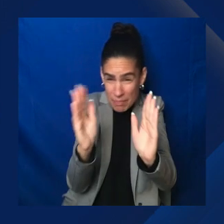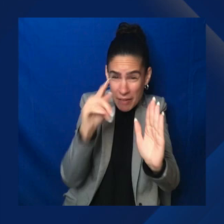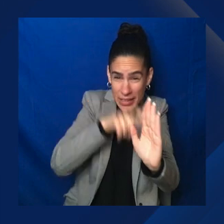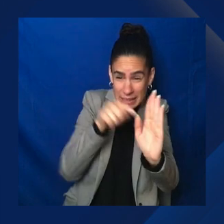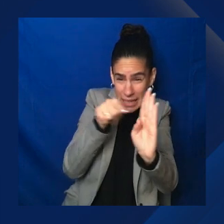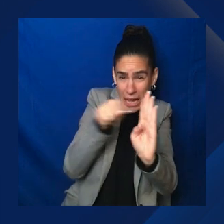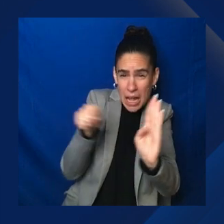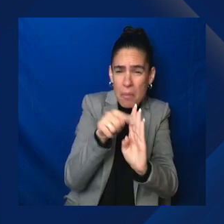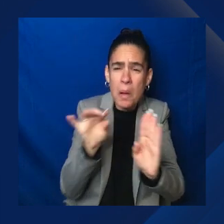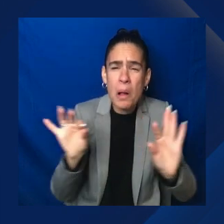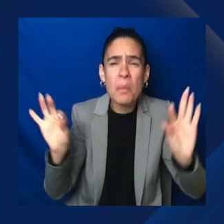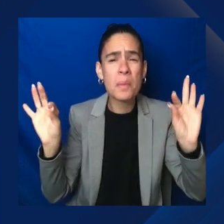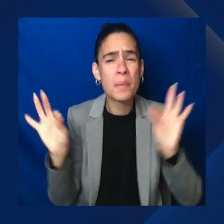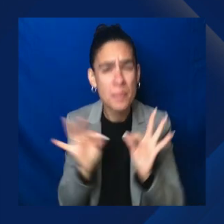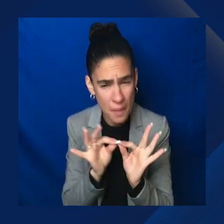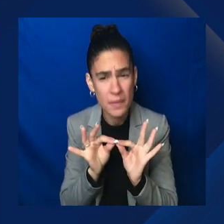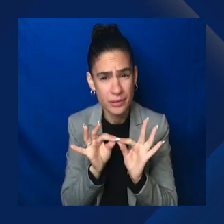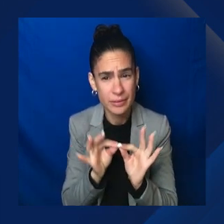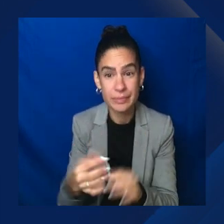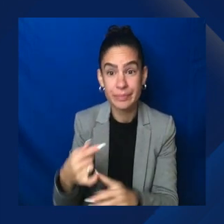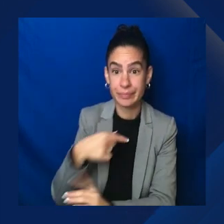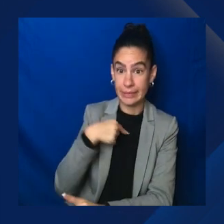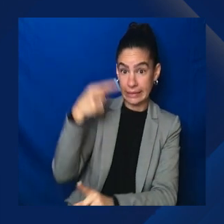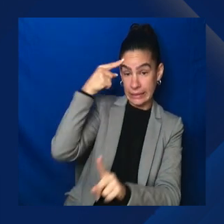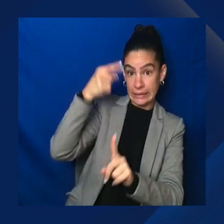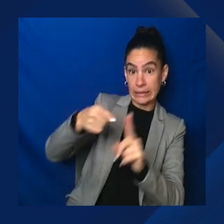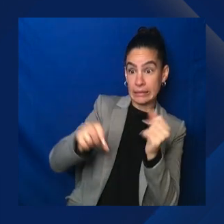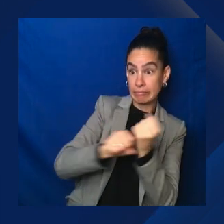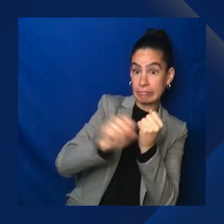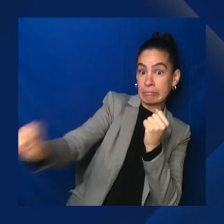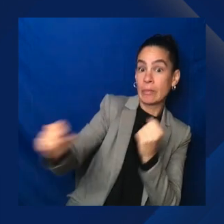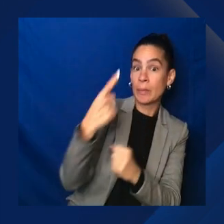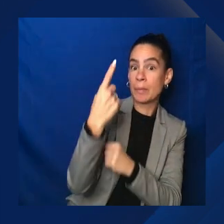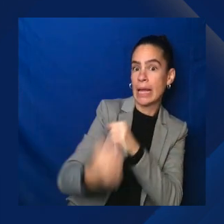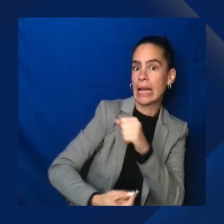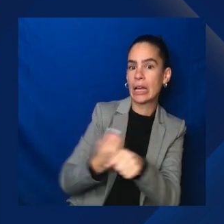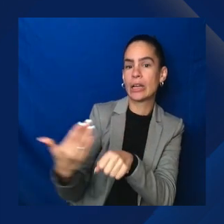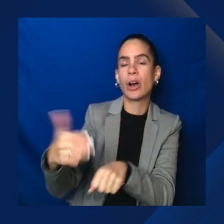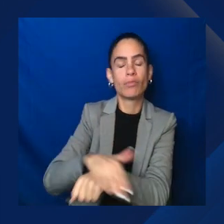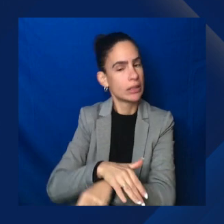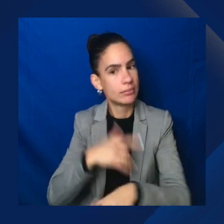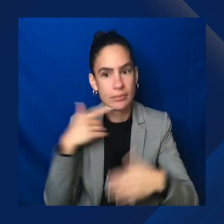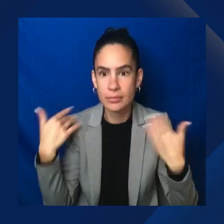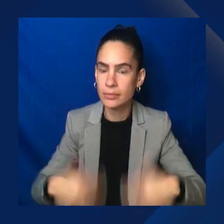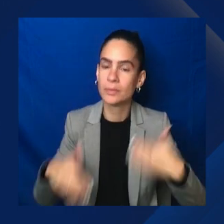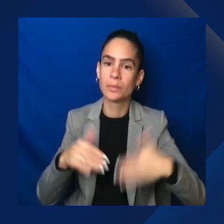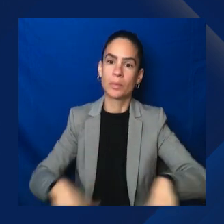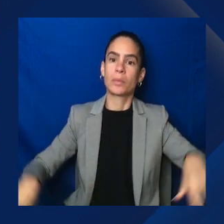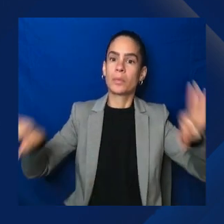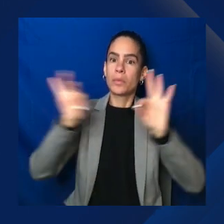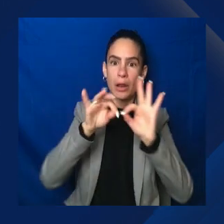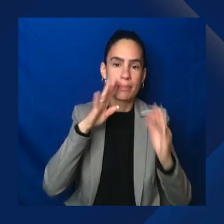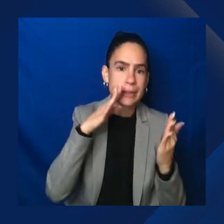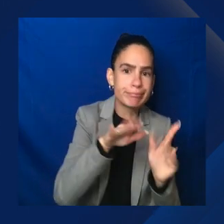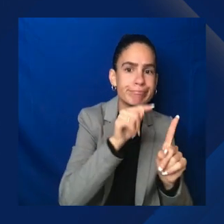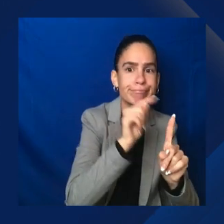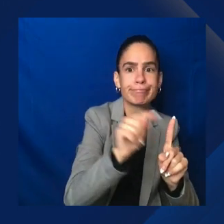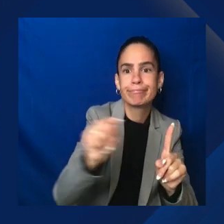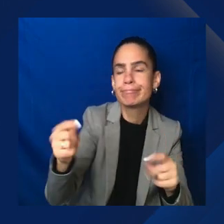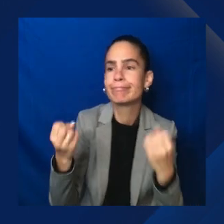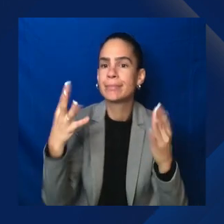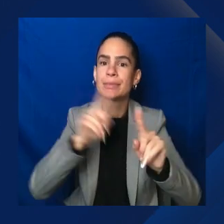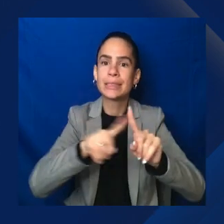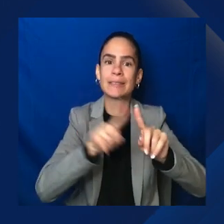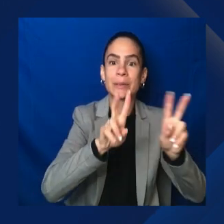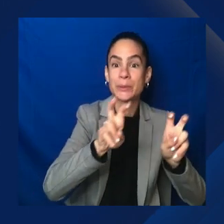have that year long and really to be able to address those issues. That's losing mothers was the phrase